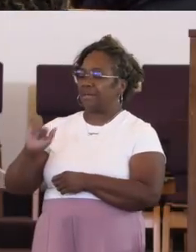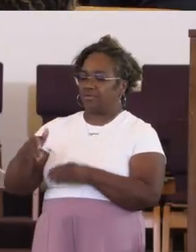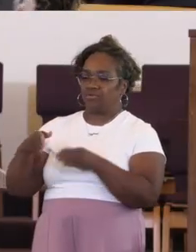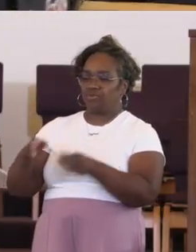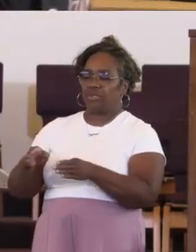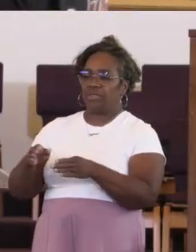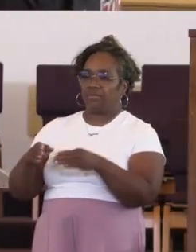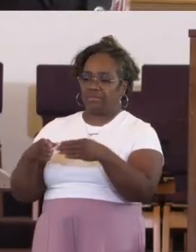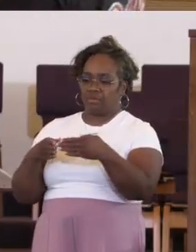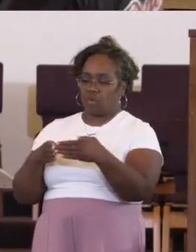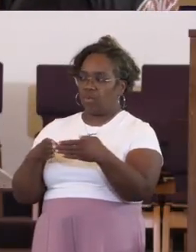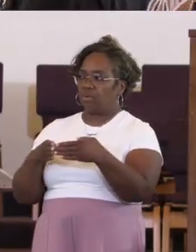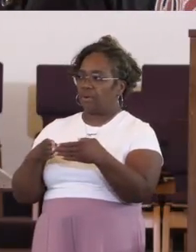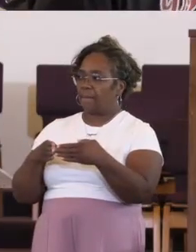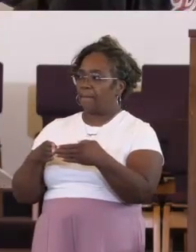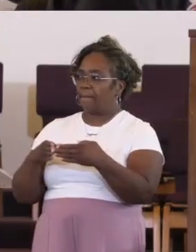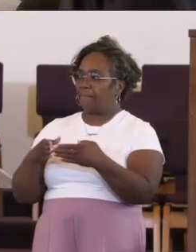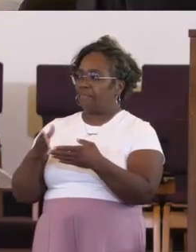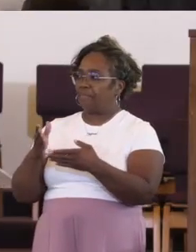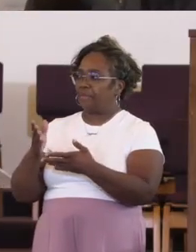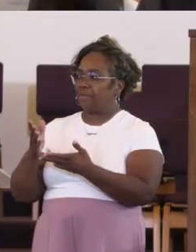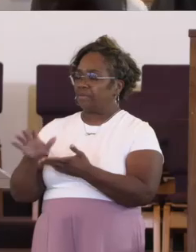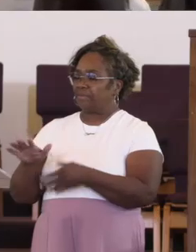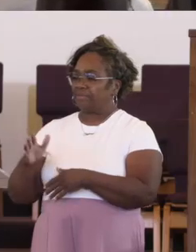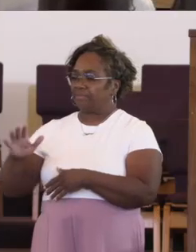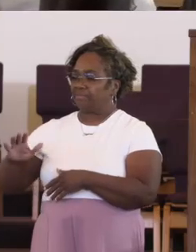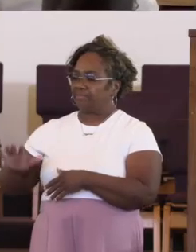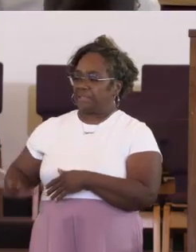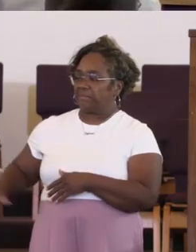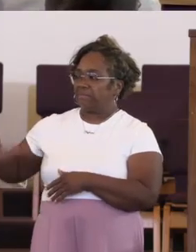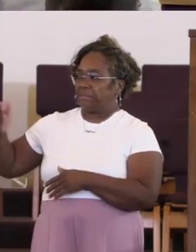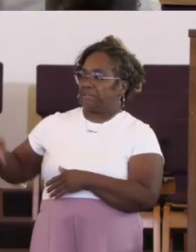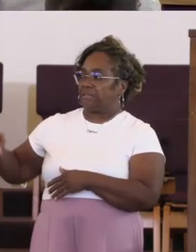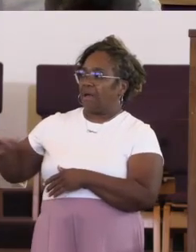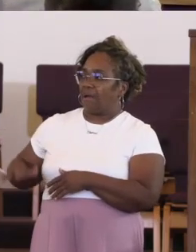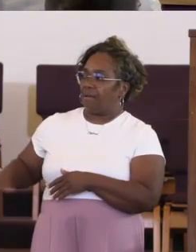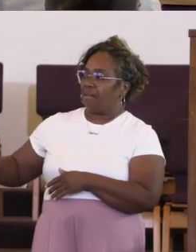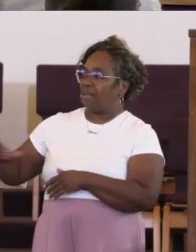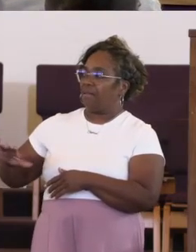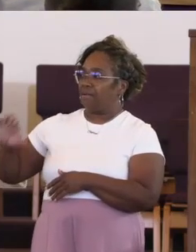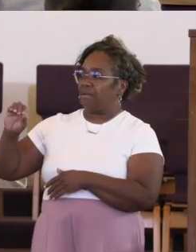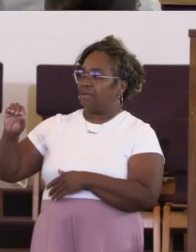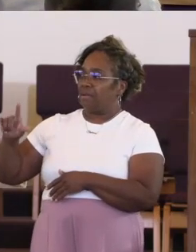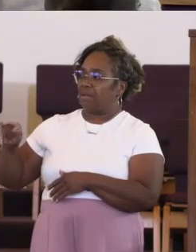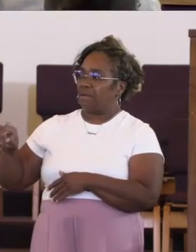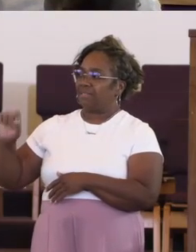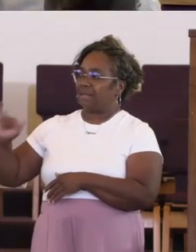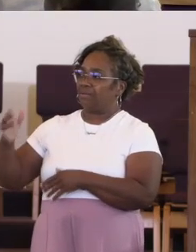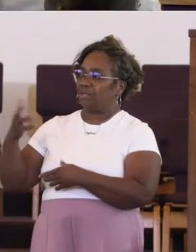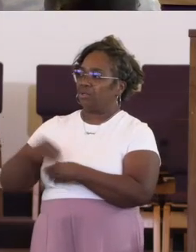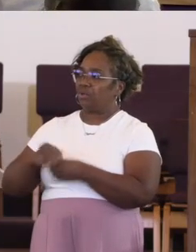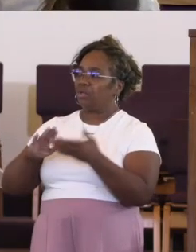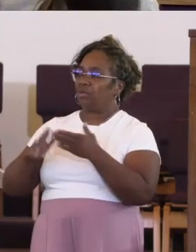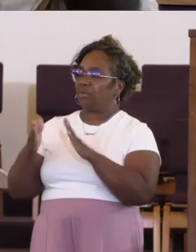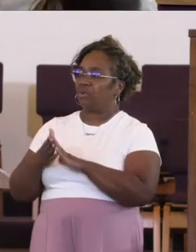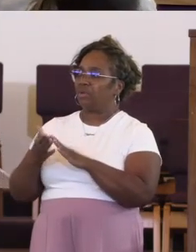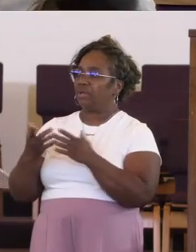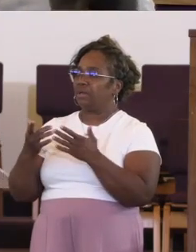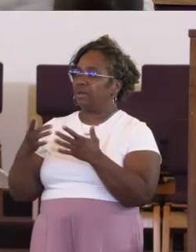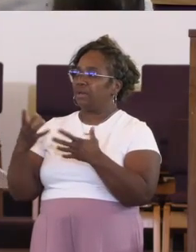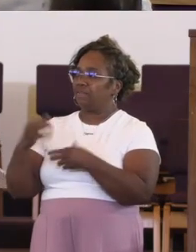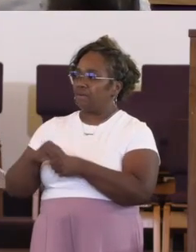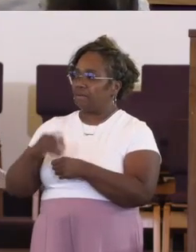It's some side lots. So we're working on that, and that was just part of the community engagement. But we'll follow up because this